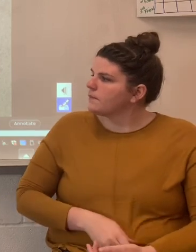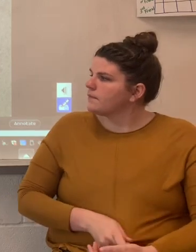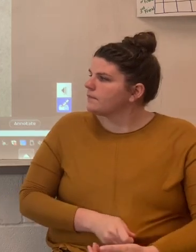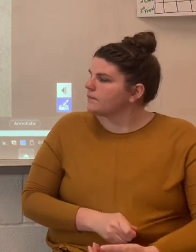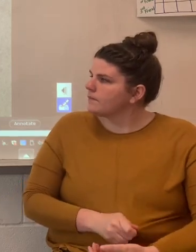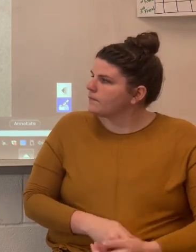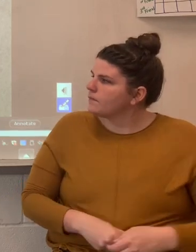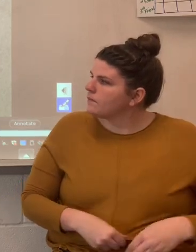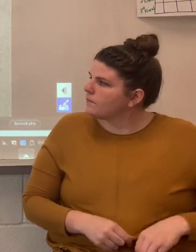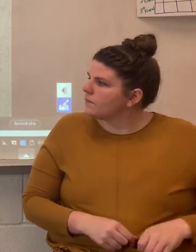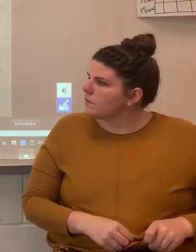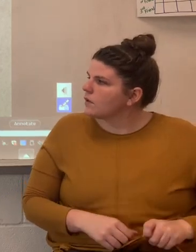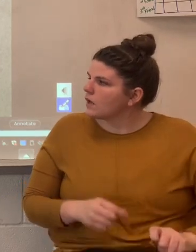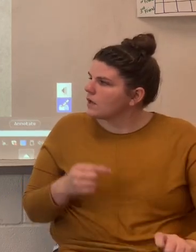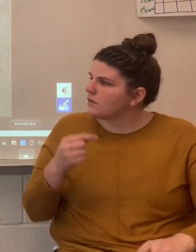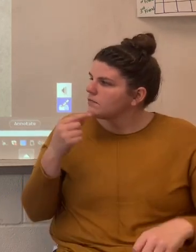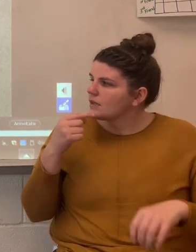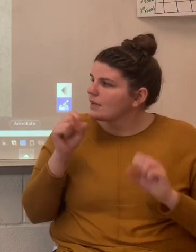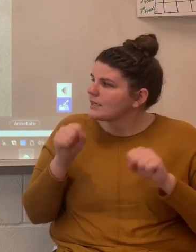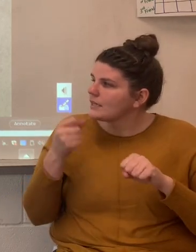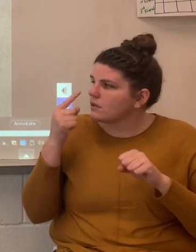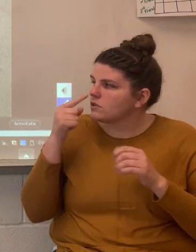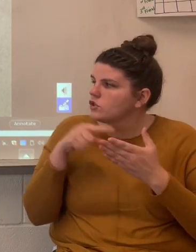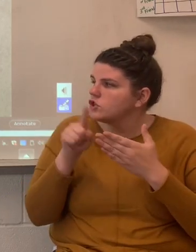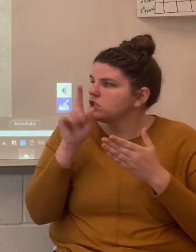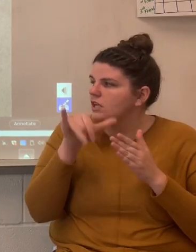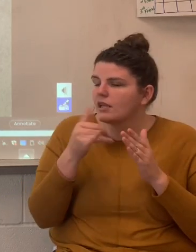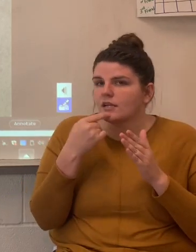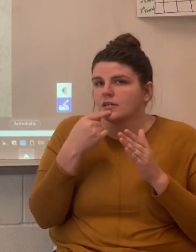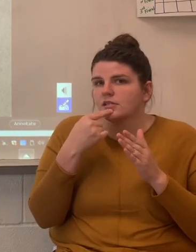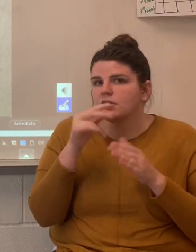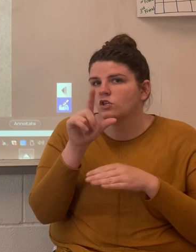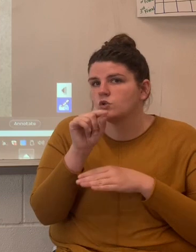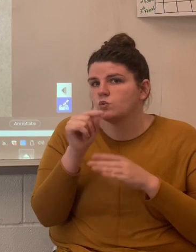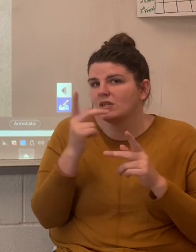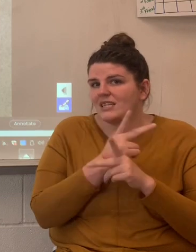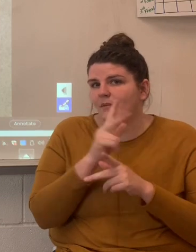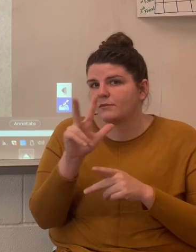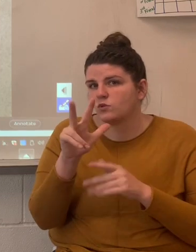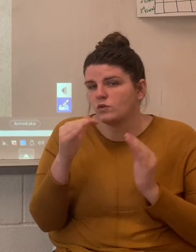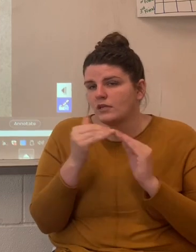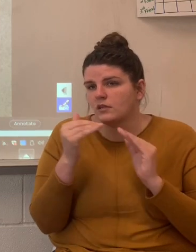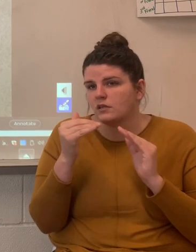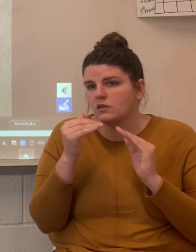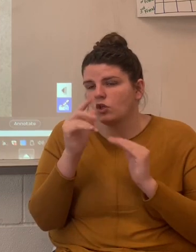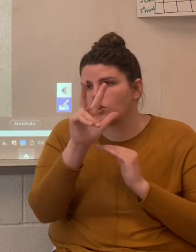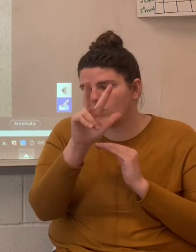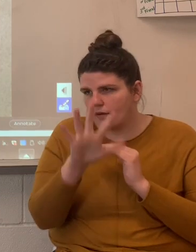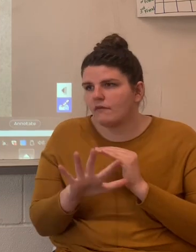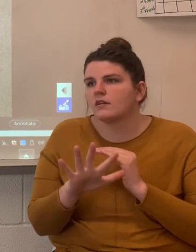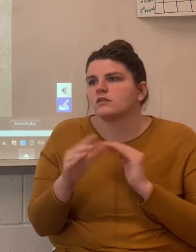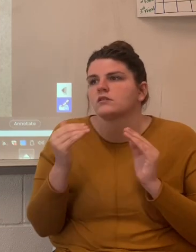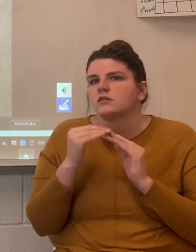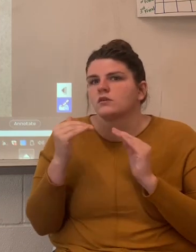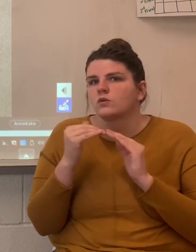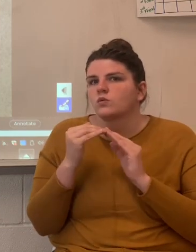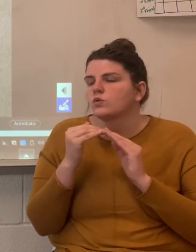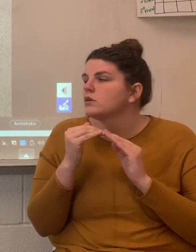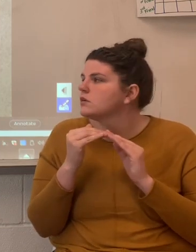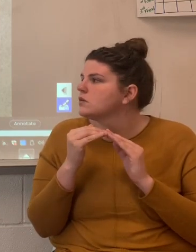Or I check that and I say 20 times 3/5, and I end up